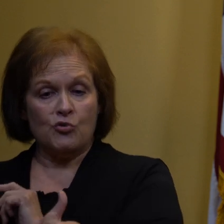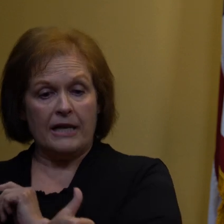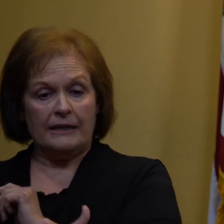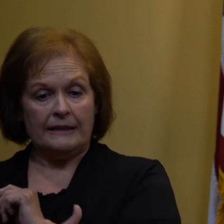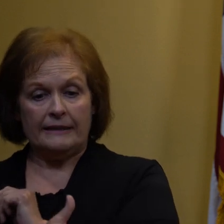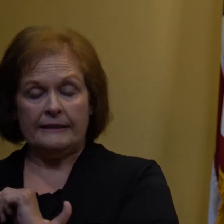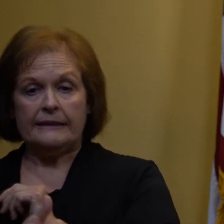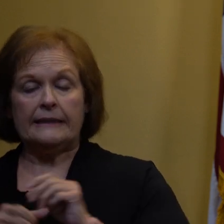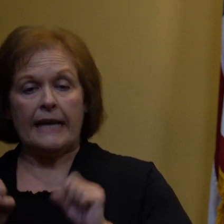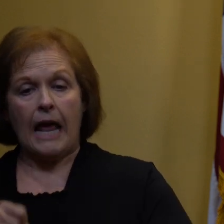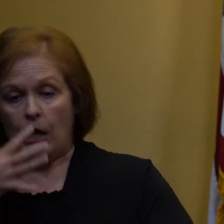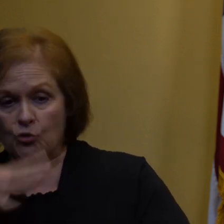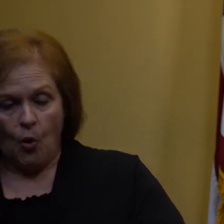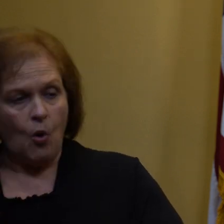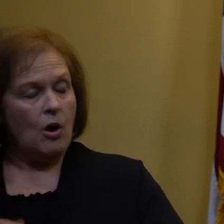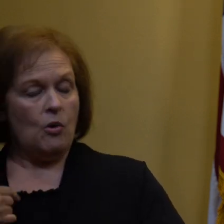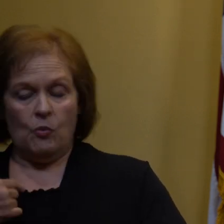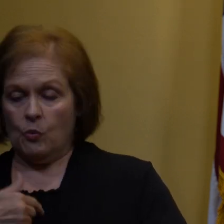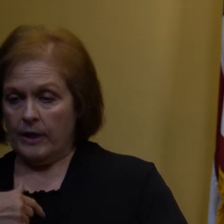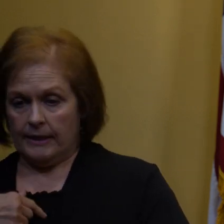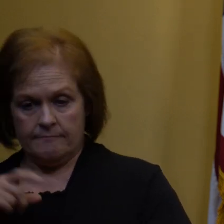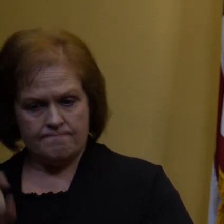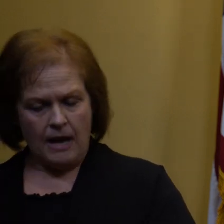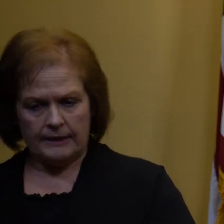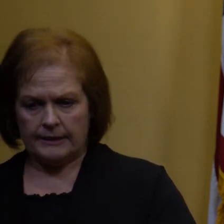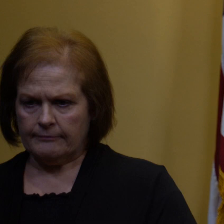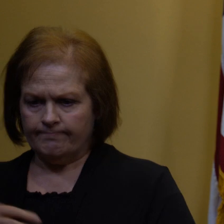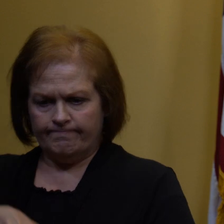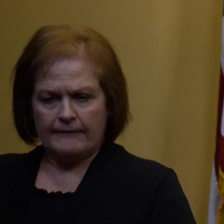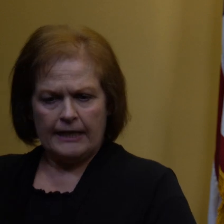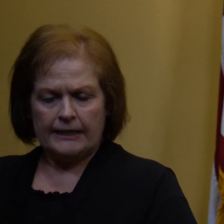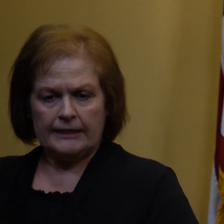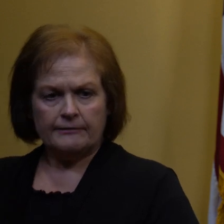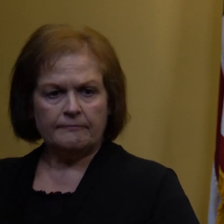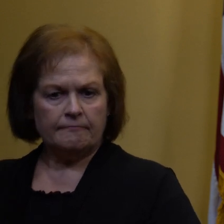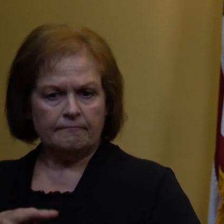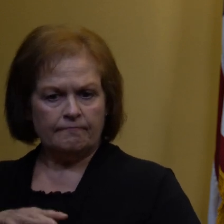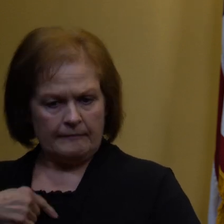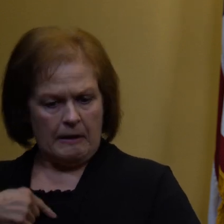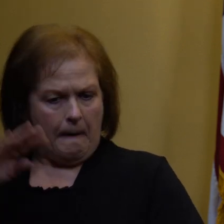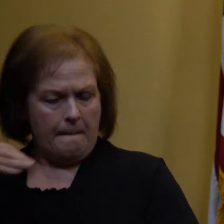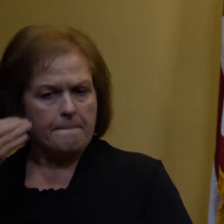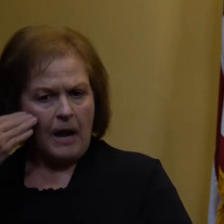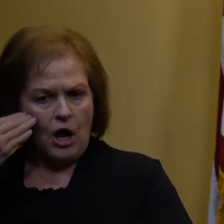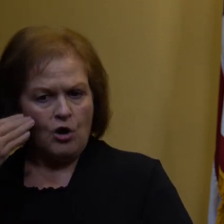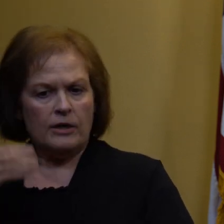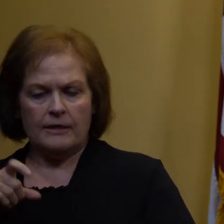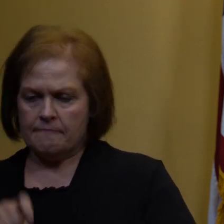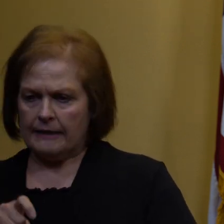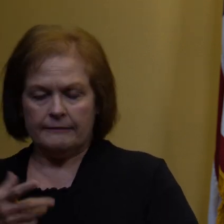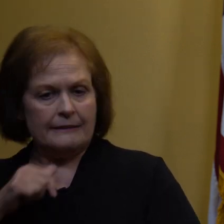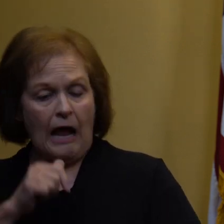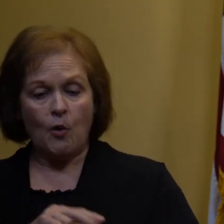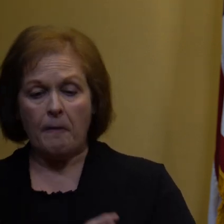on the sidelines about. We've been front and center simply because we're mayors. It's bipartisan. Listen, we always say it's not